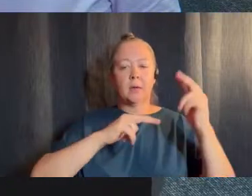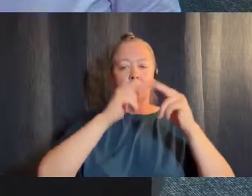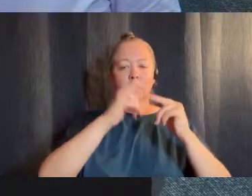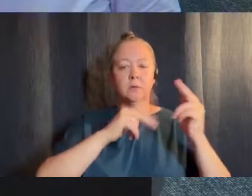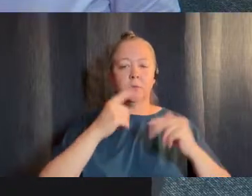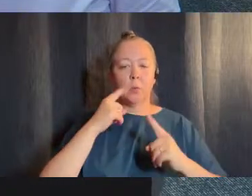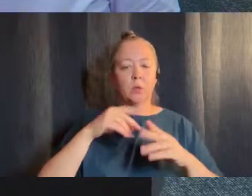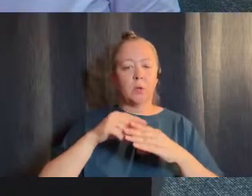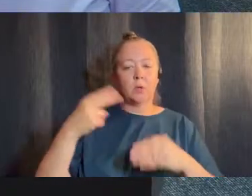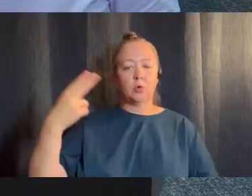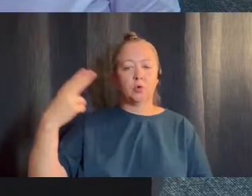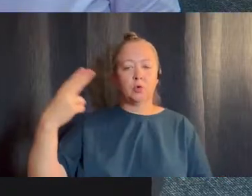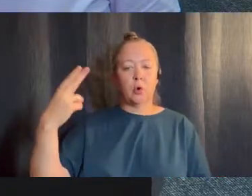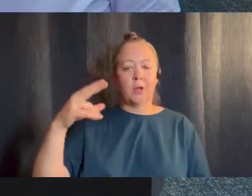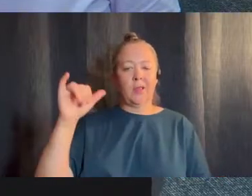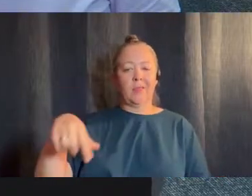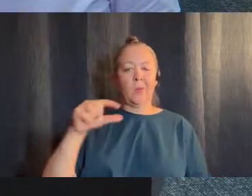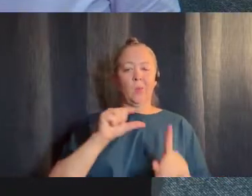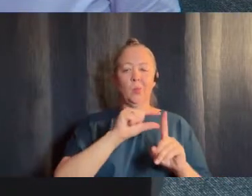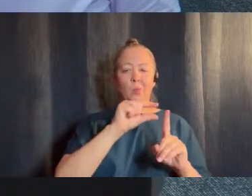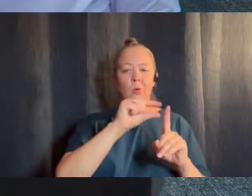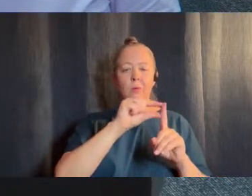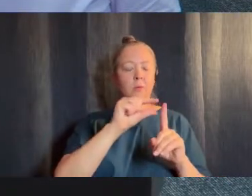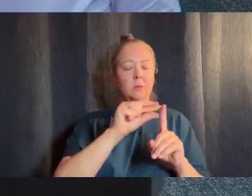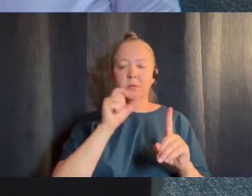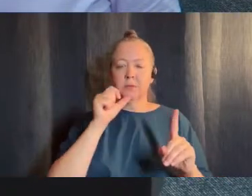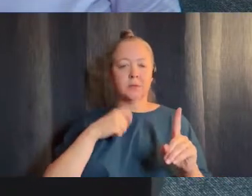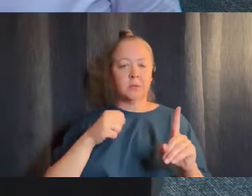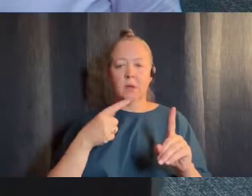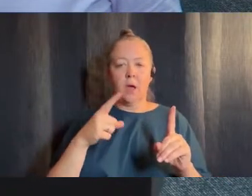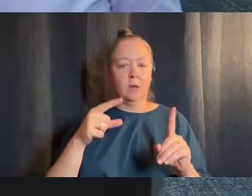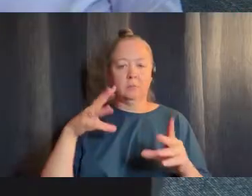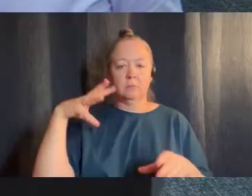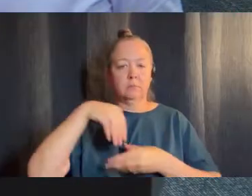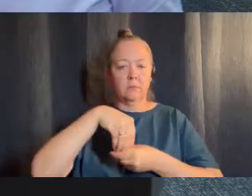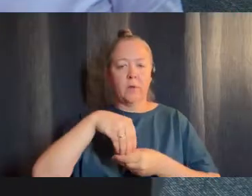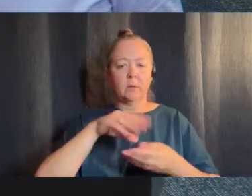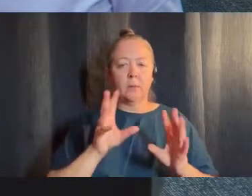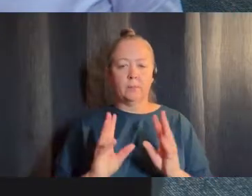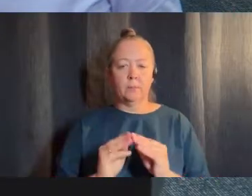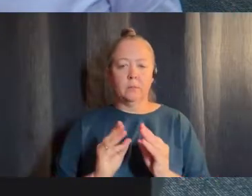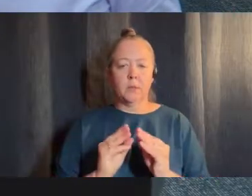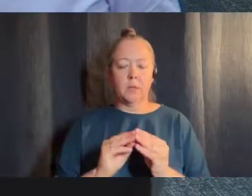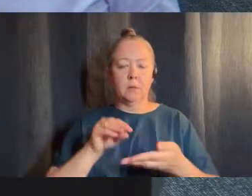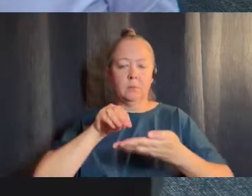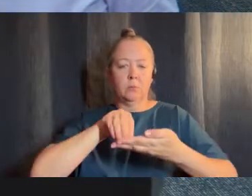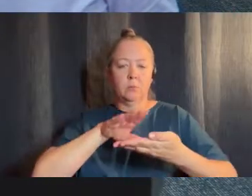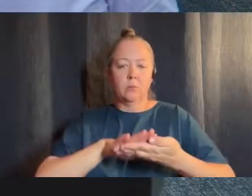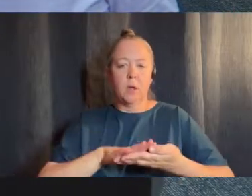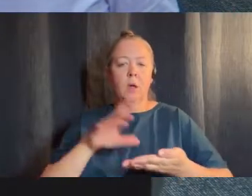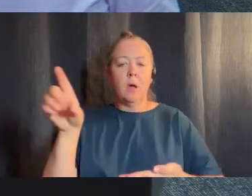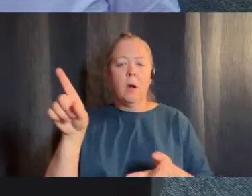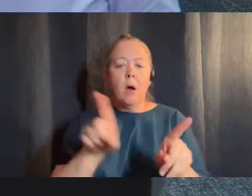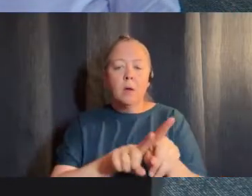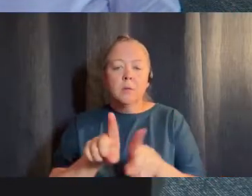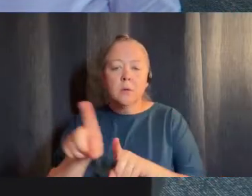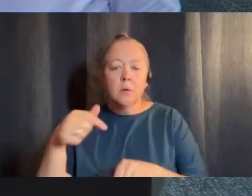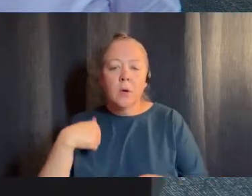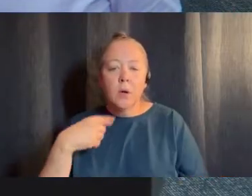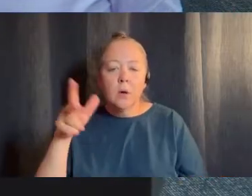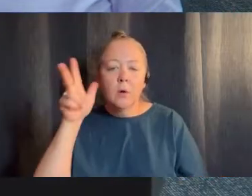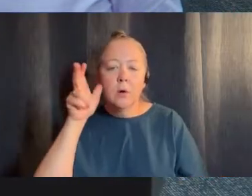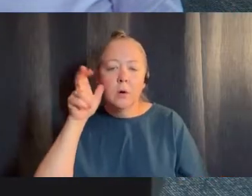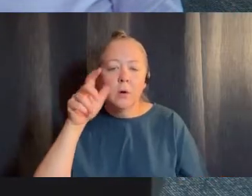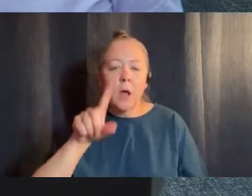record. Residents deserve to know in advance how Councilmember Fry will vote. That's another one I heard.